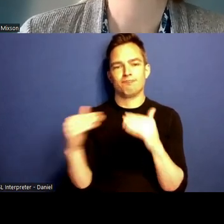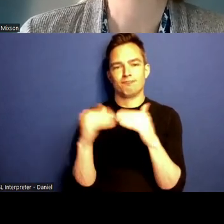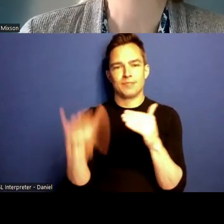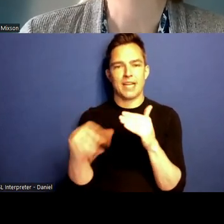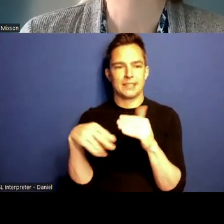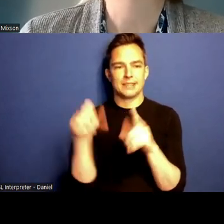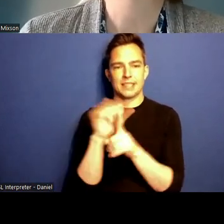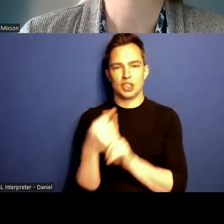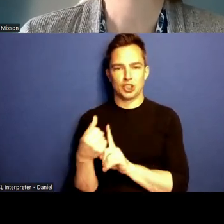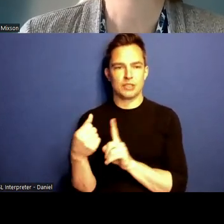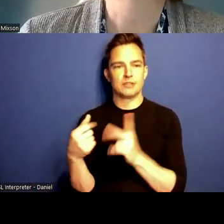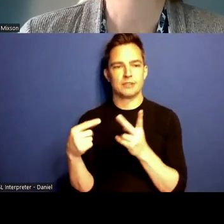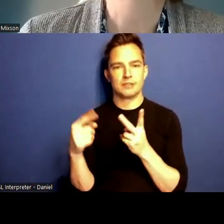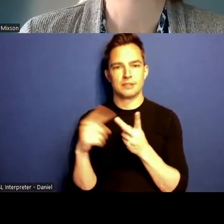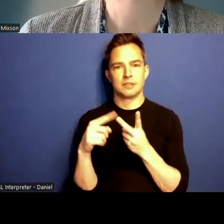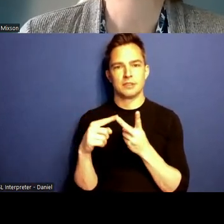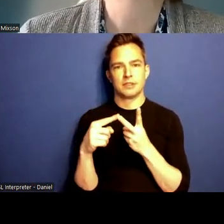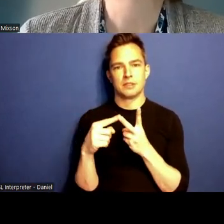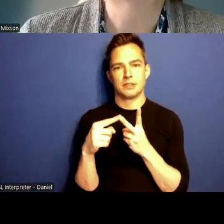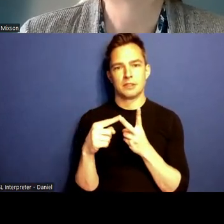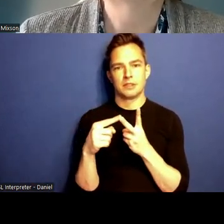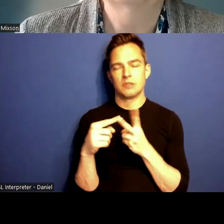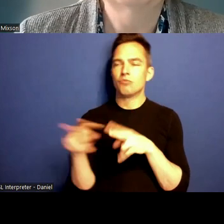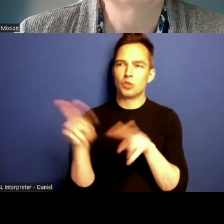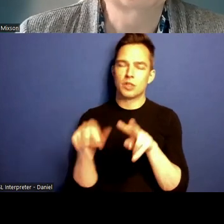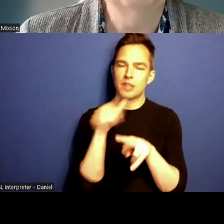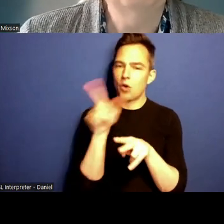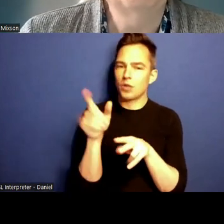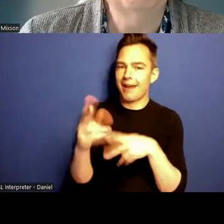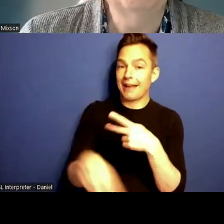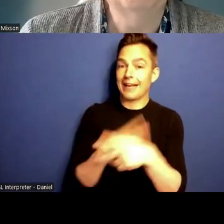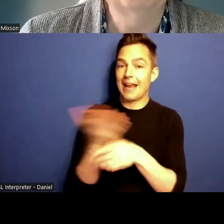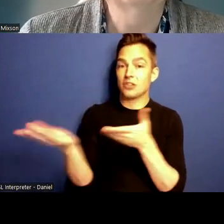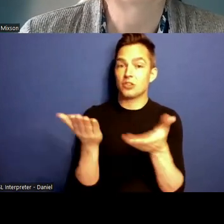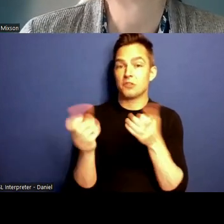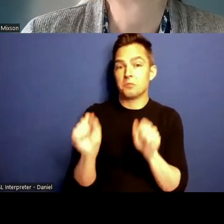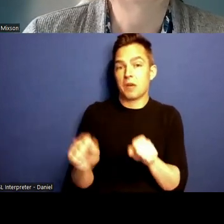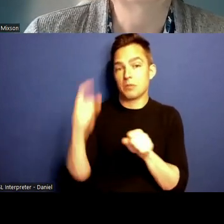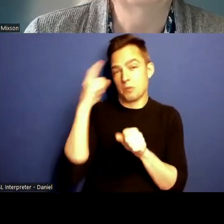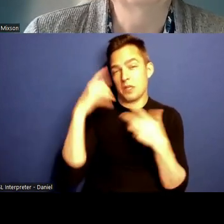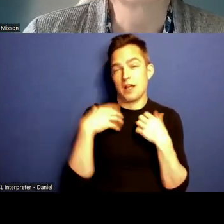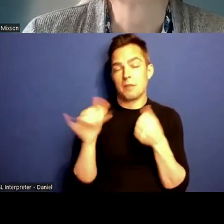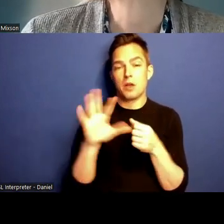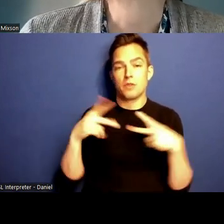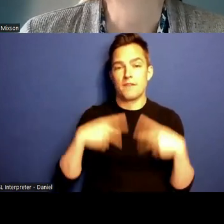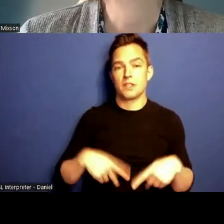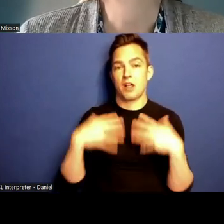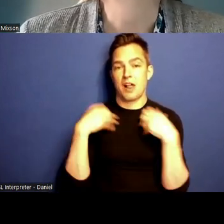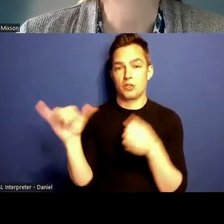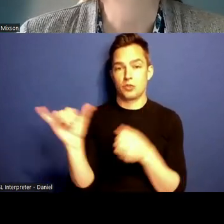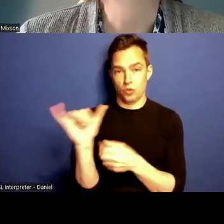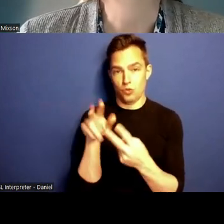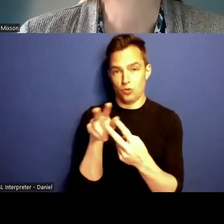to looking at not only the type of service, which could be mental health as well as physical health,